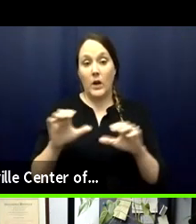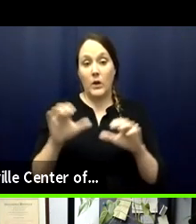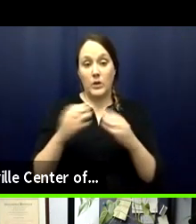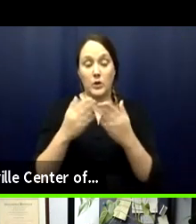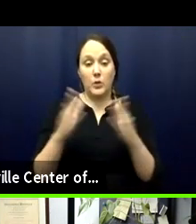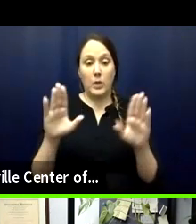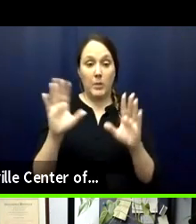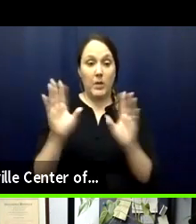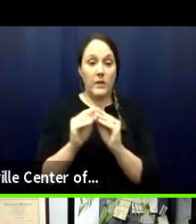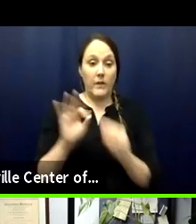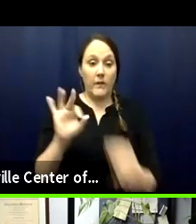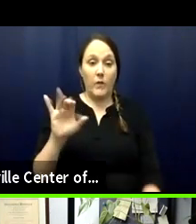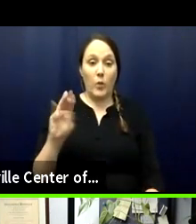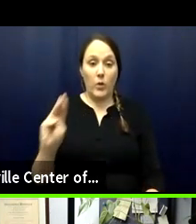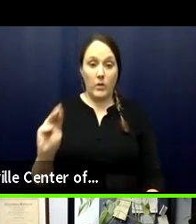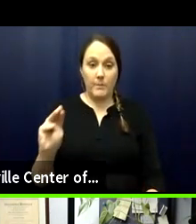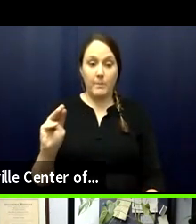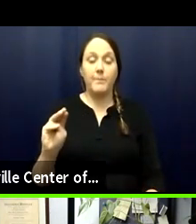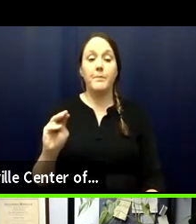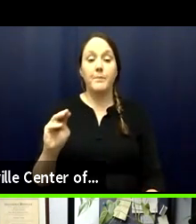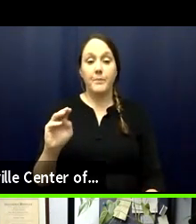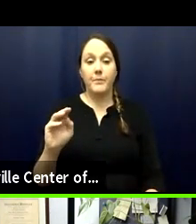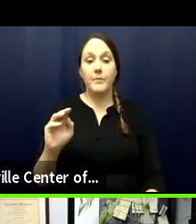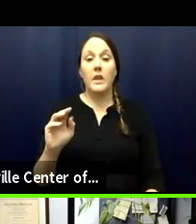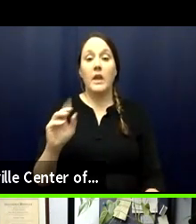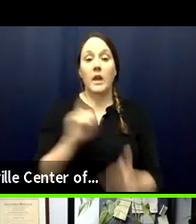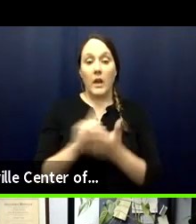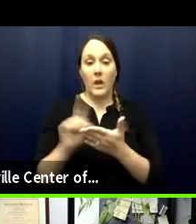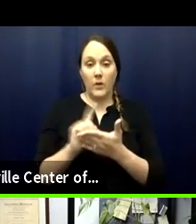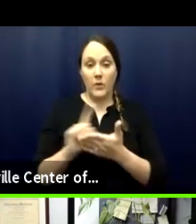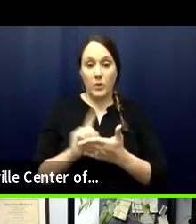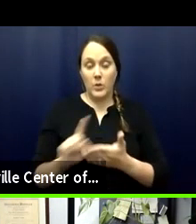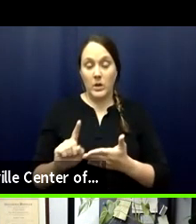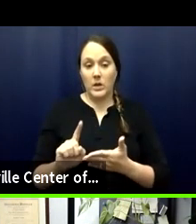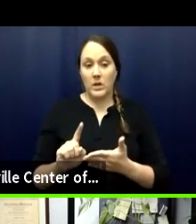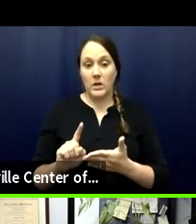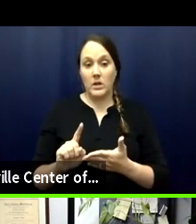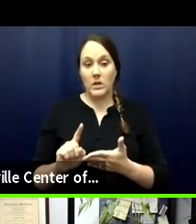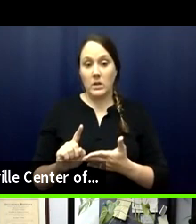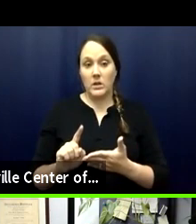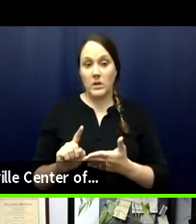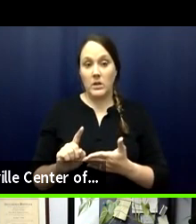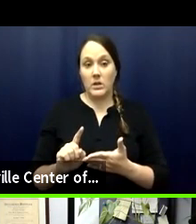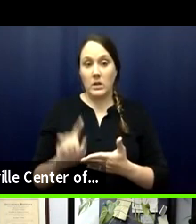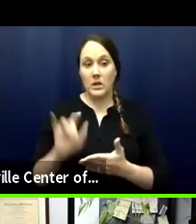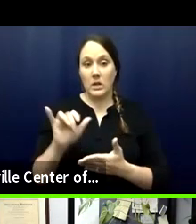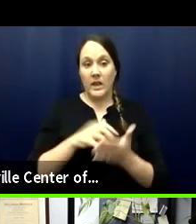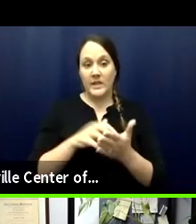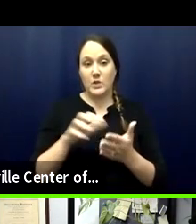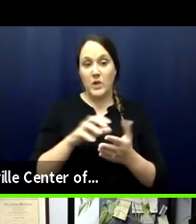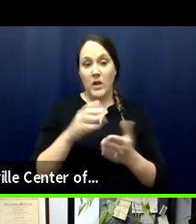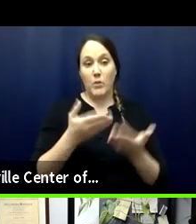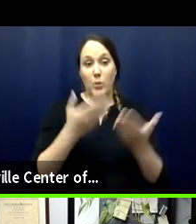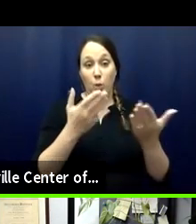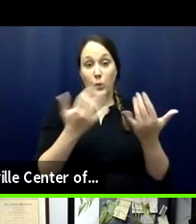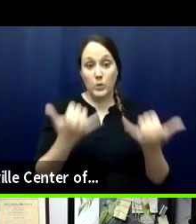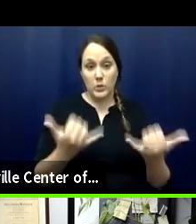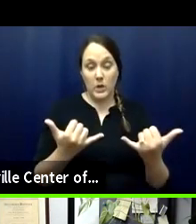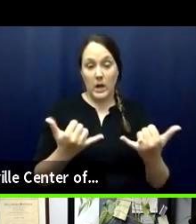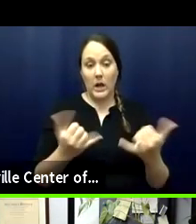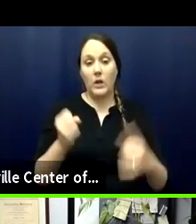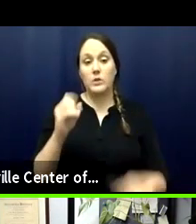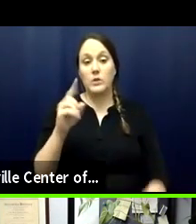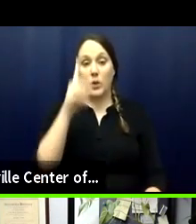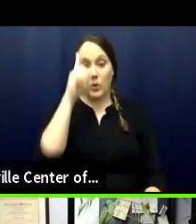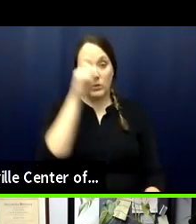public forum aspect to it, but it's not every week as the draft proposal exists right now. Obviously, that's up